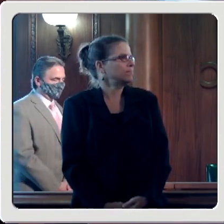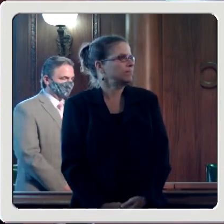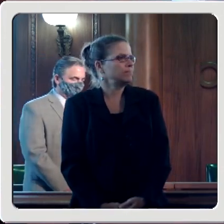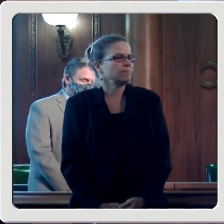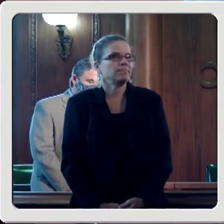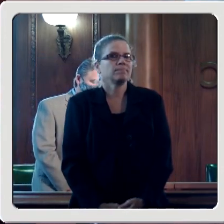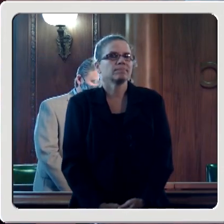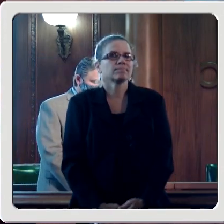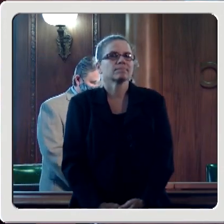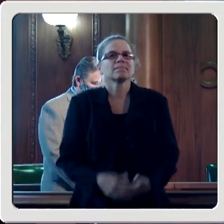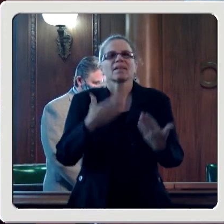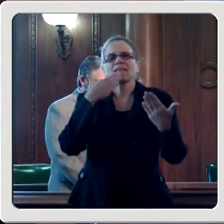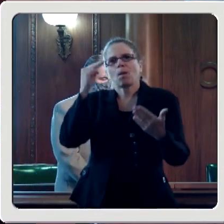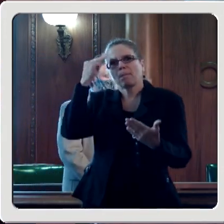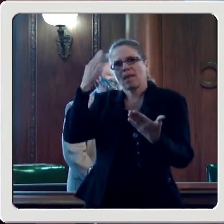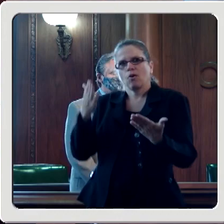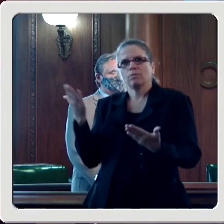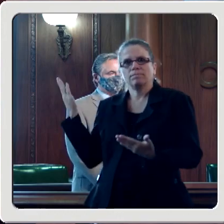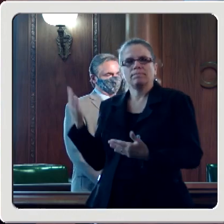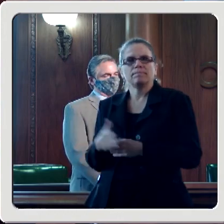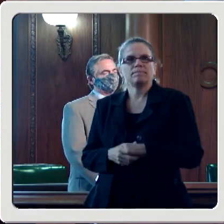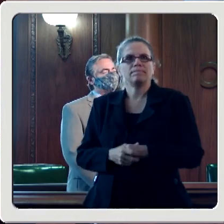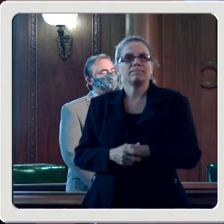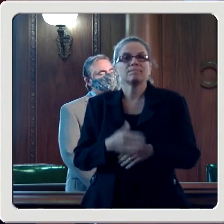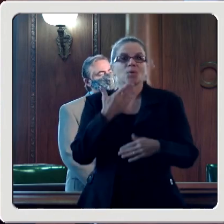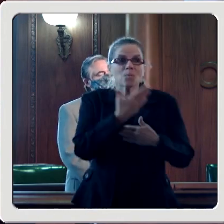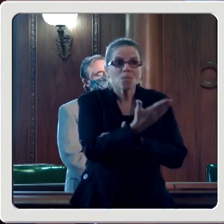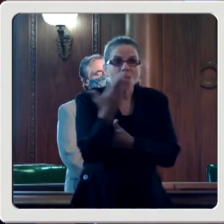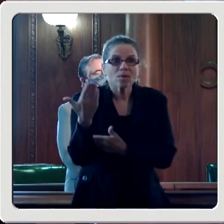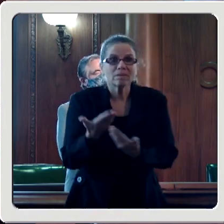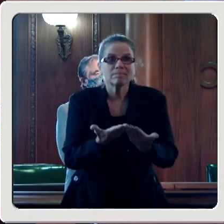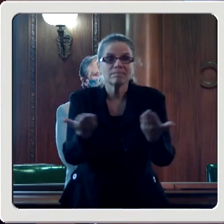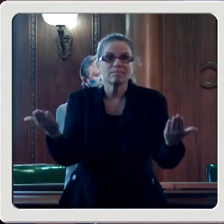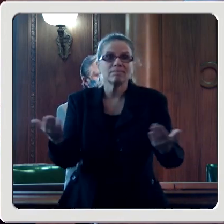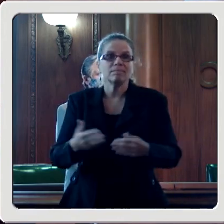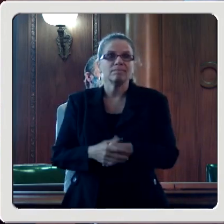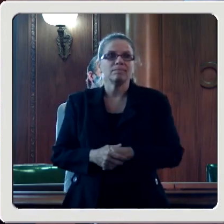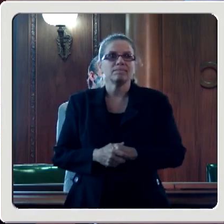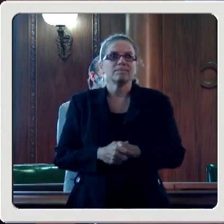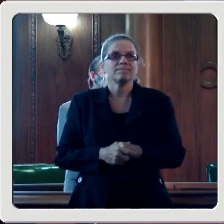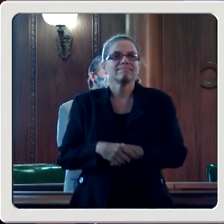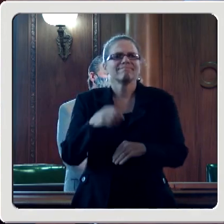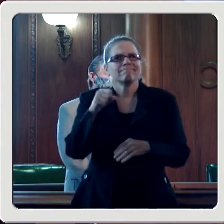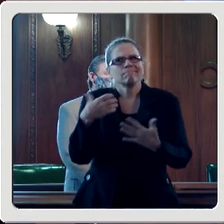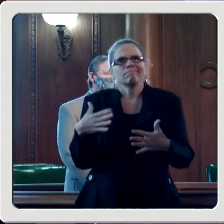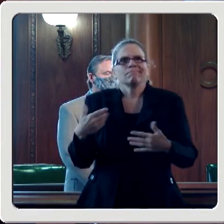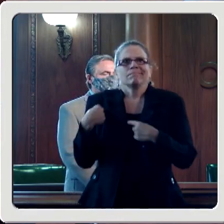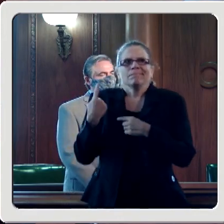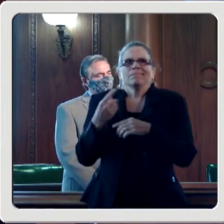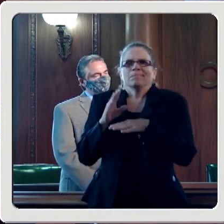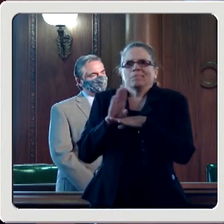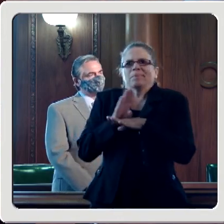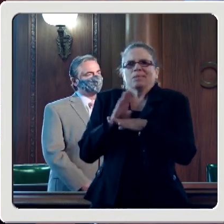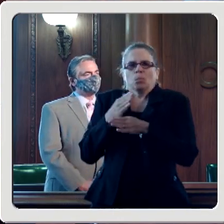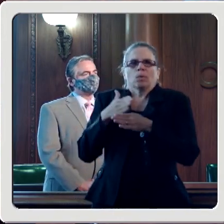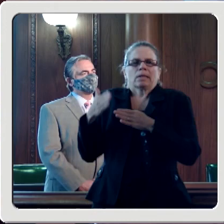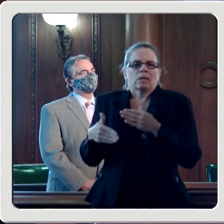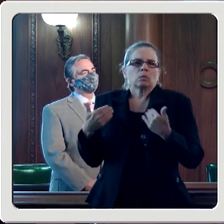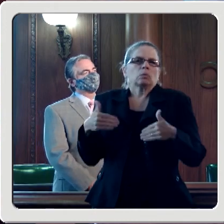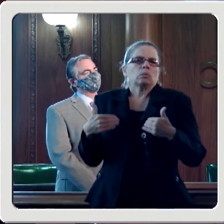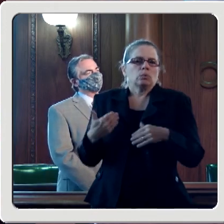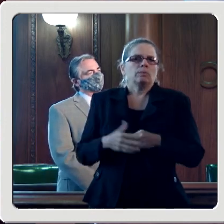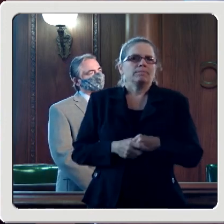Thank you, Mayor. Good morning, everyone. We did have a very busy weekend this weekend. We put out